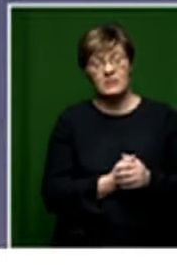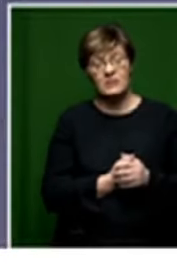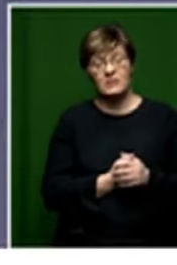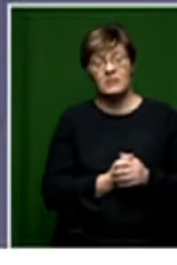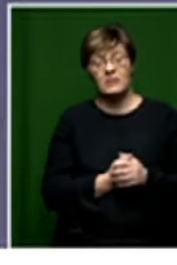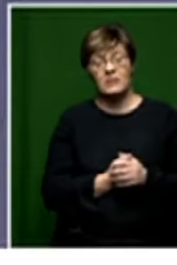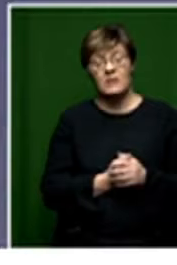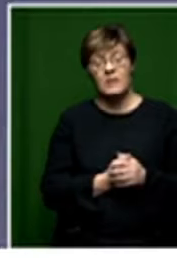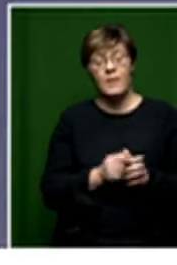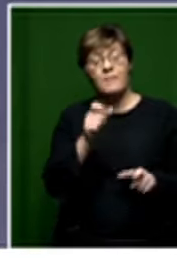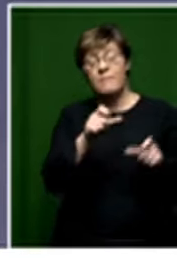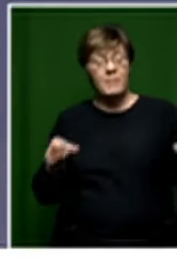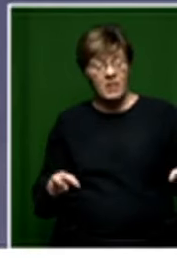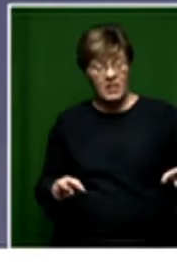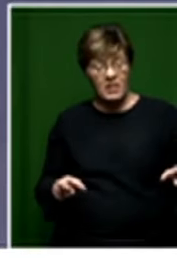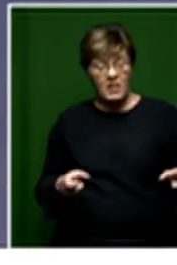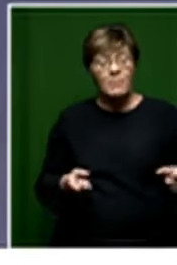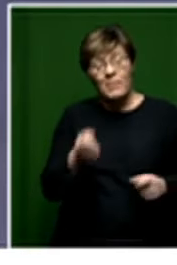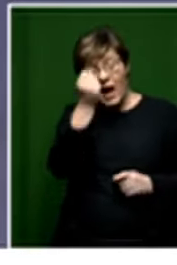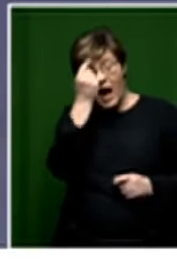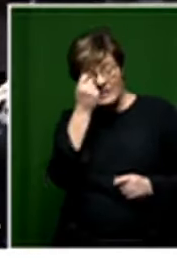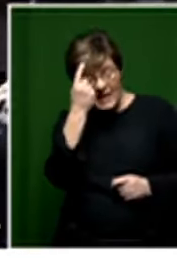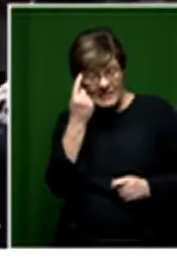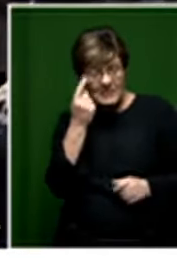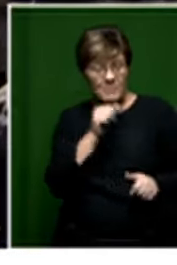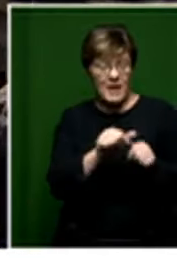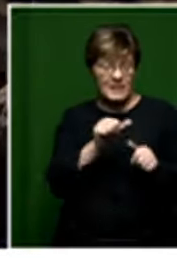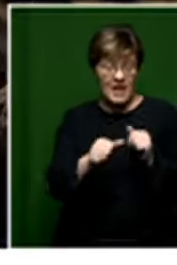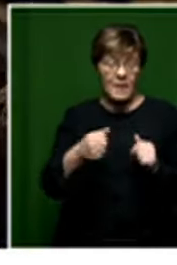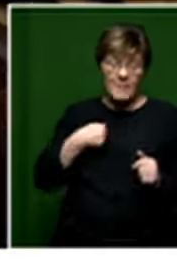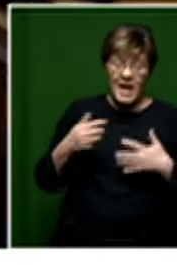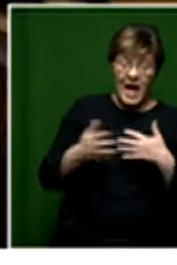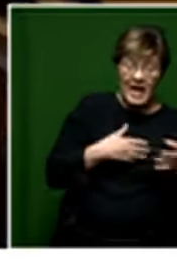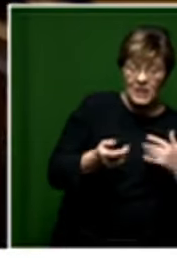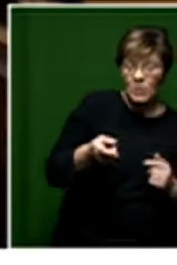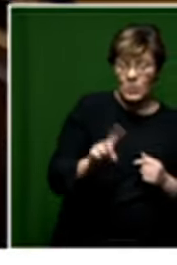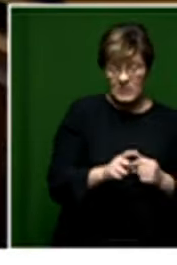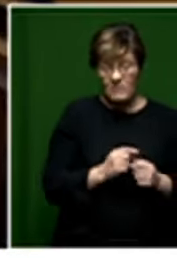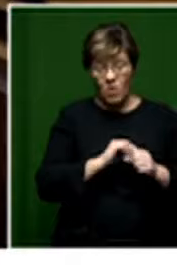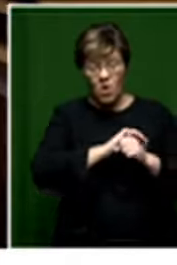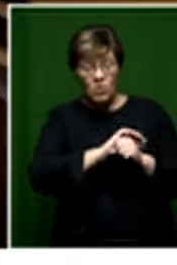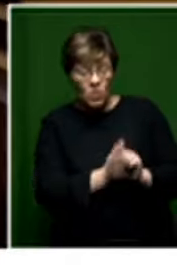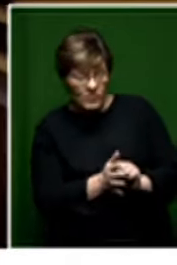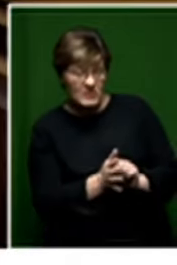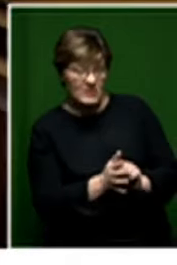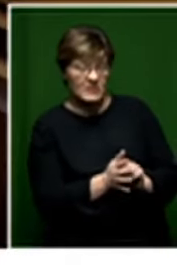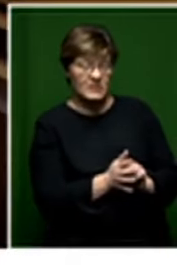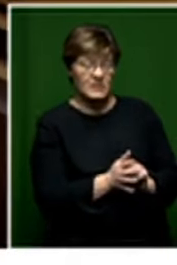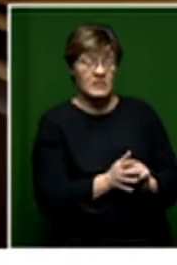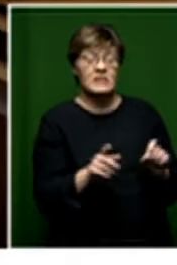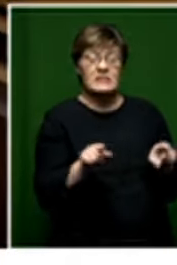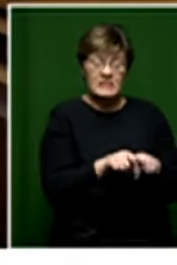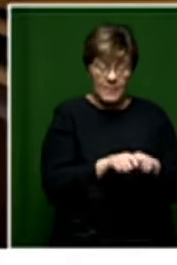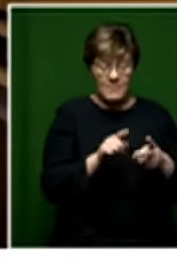terms of getting people to have a better understanding of what it is that they are dealing with in terms of COVID-19 and also